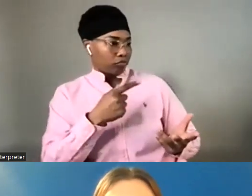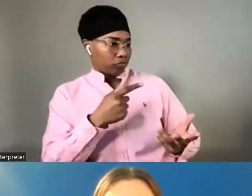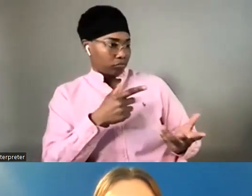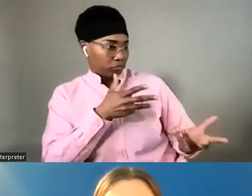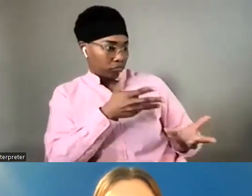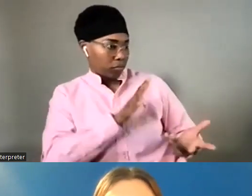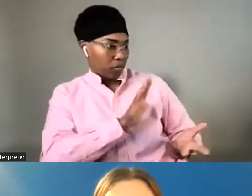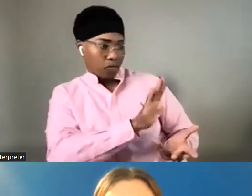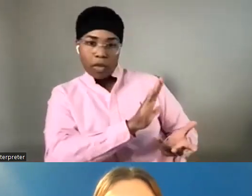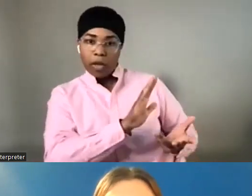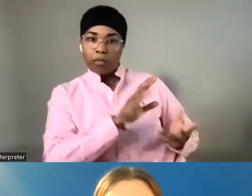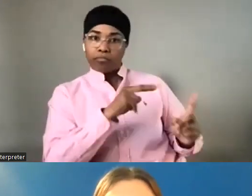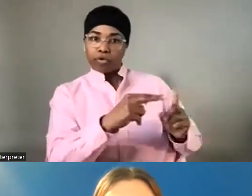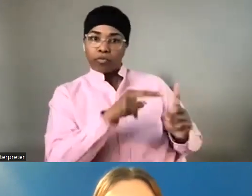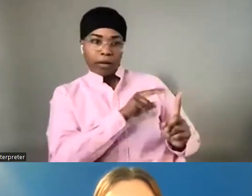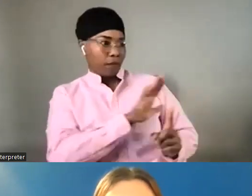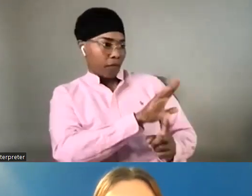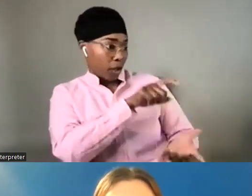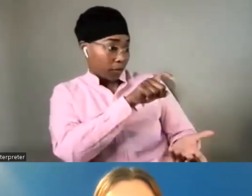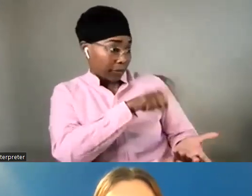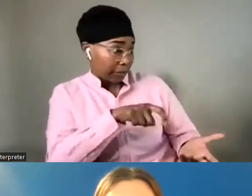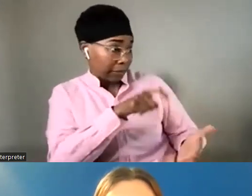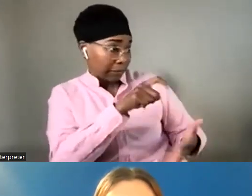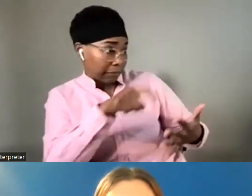you know.